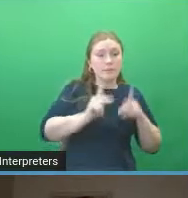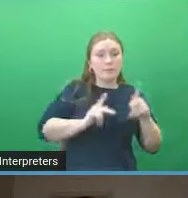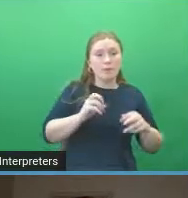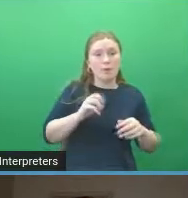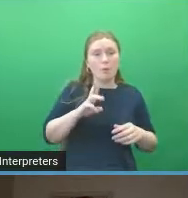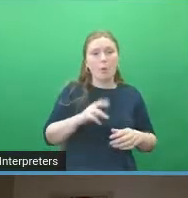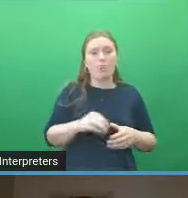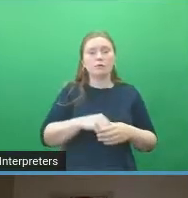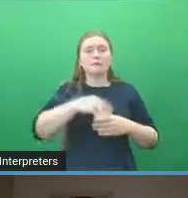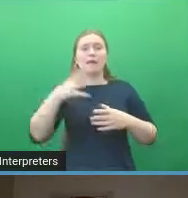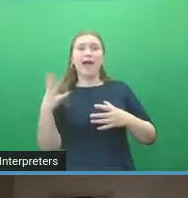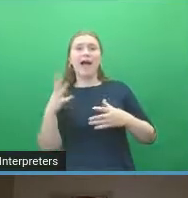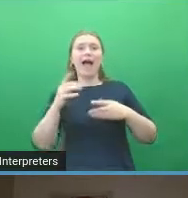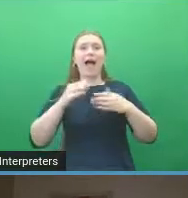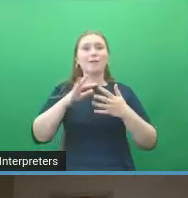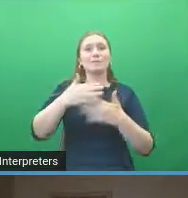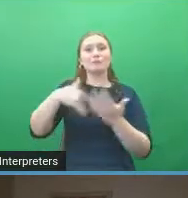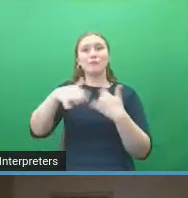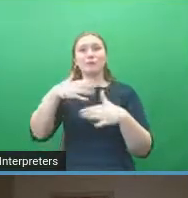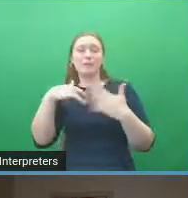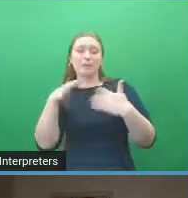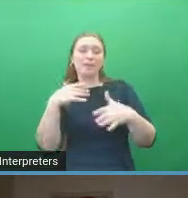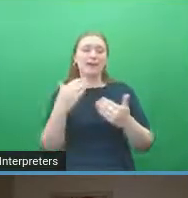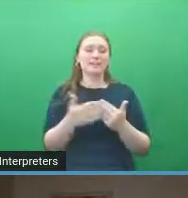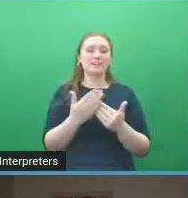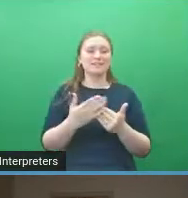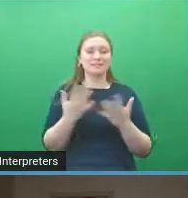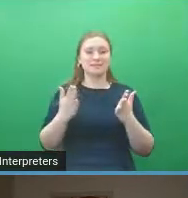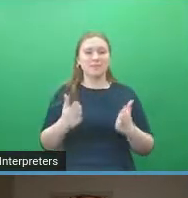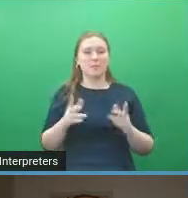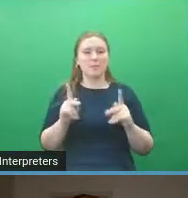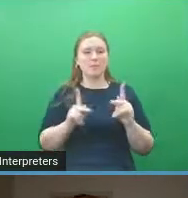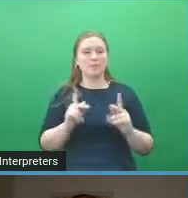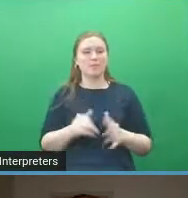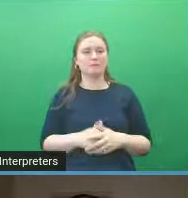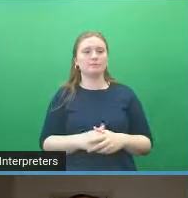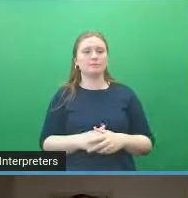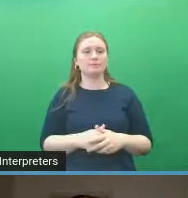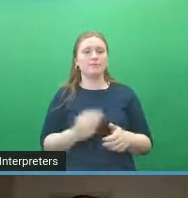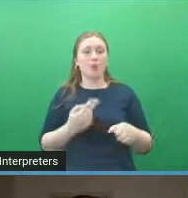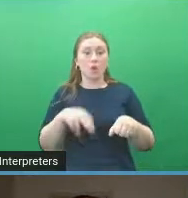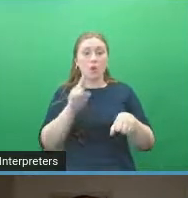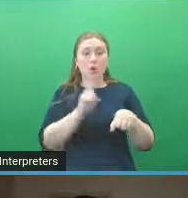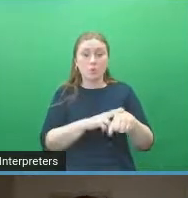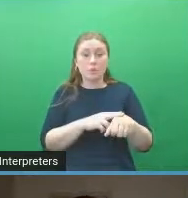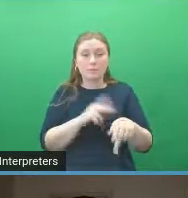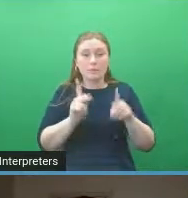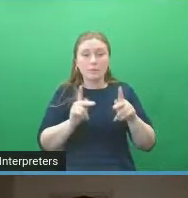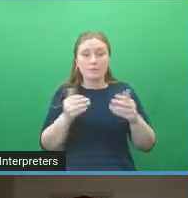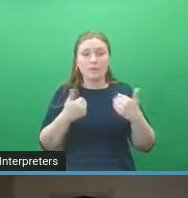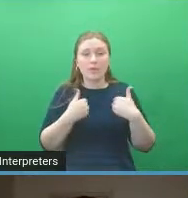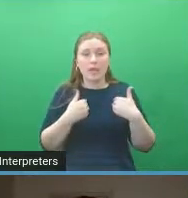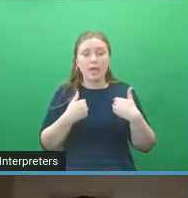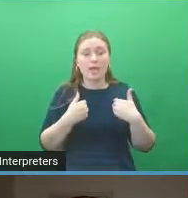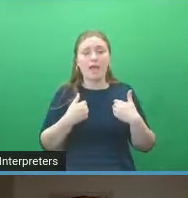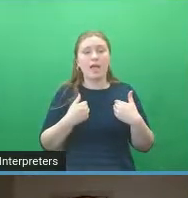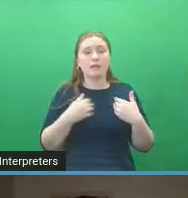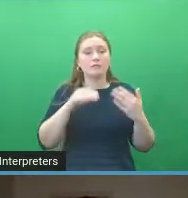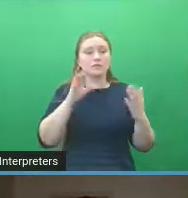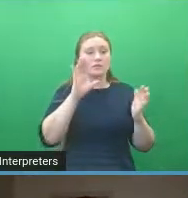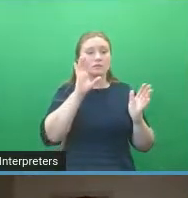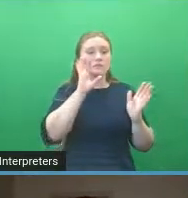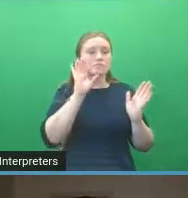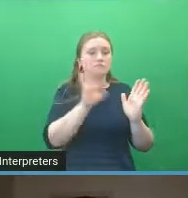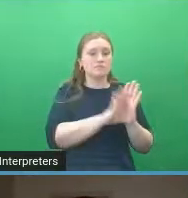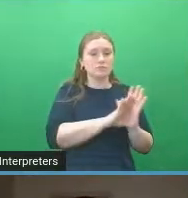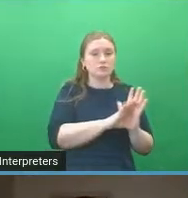state that because of this, they say that we need to normalize people having their cameras and microphones off. No, you don't